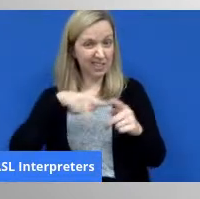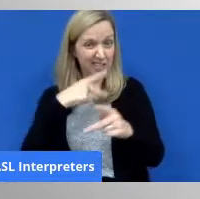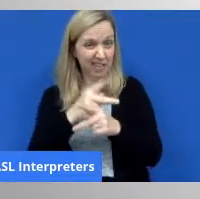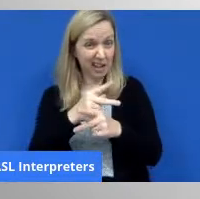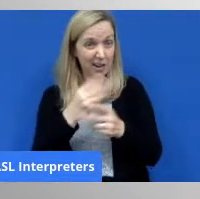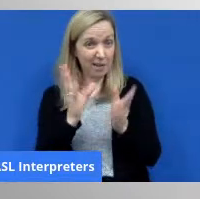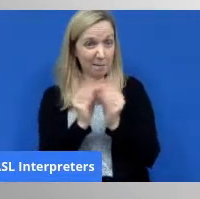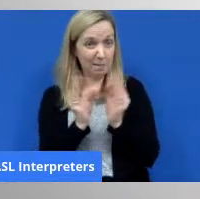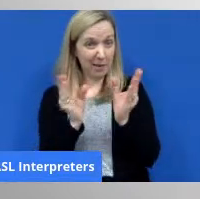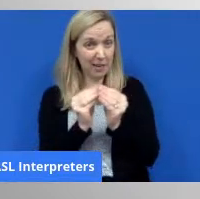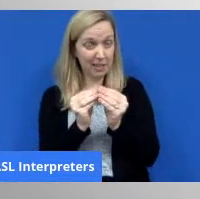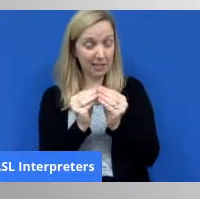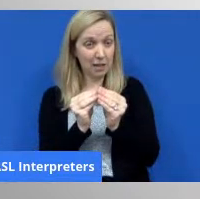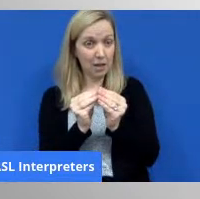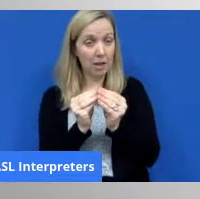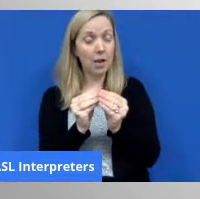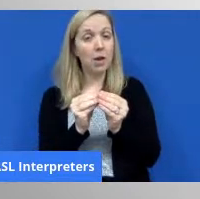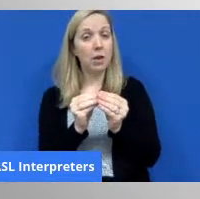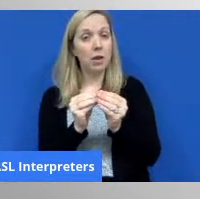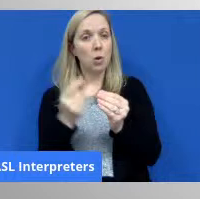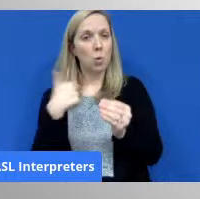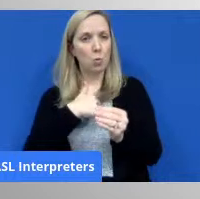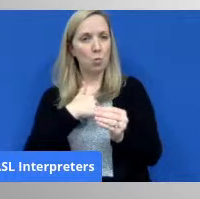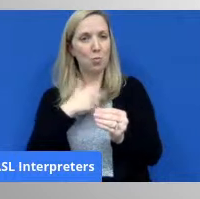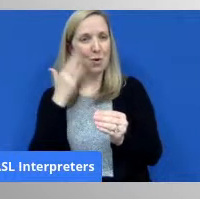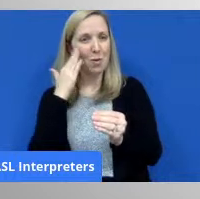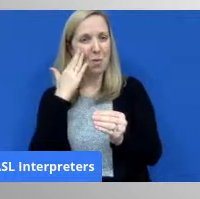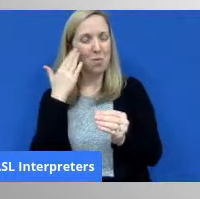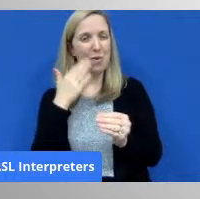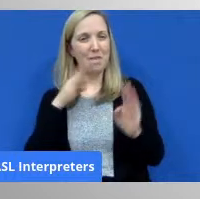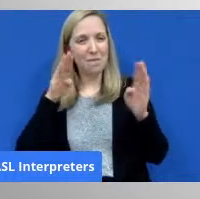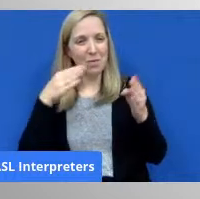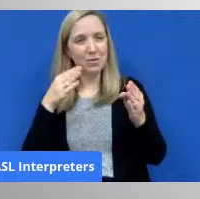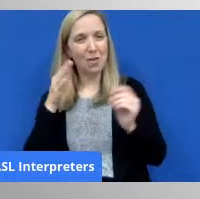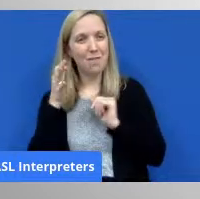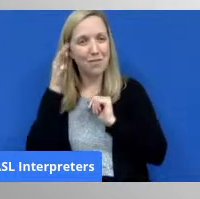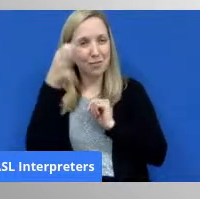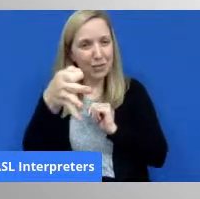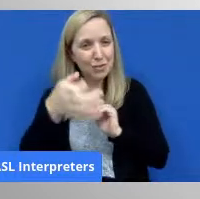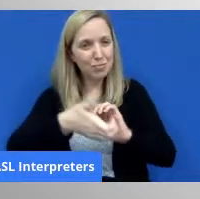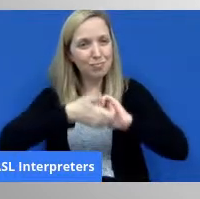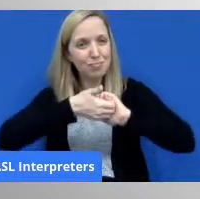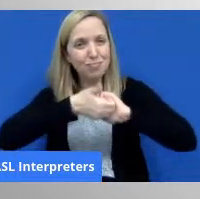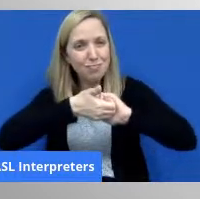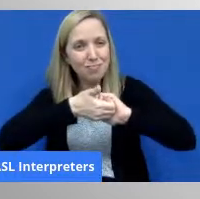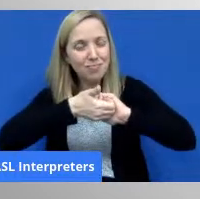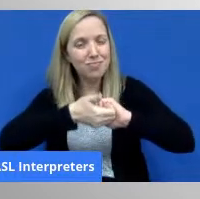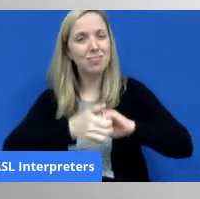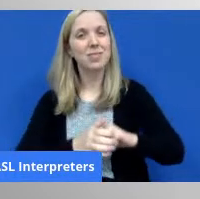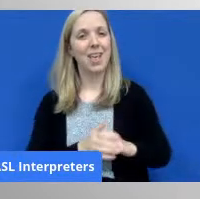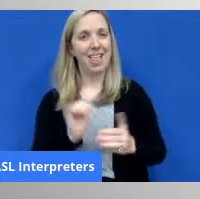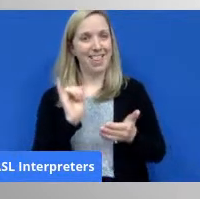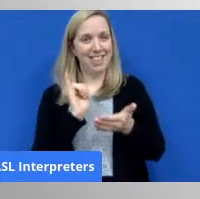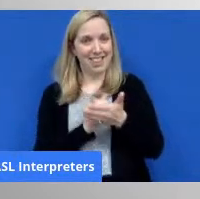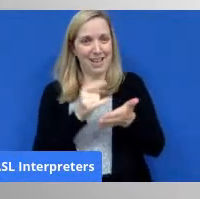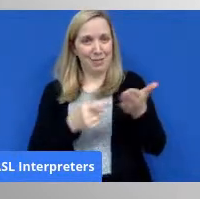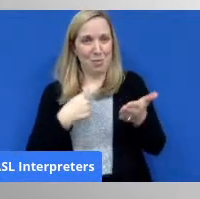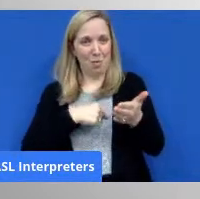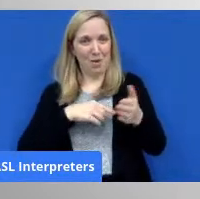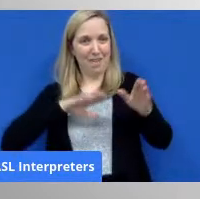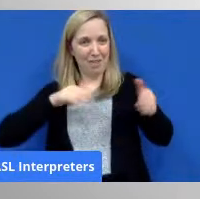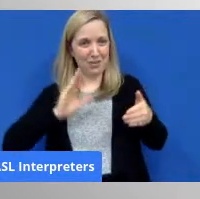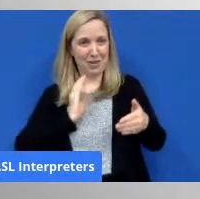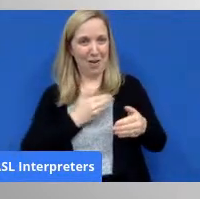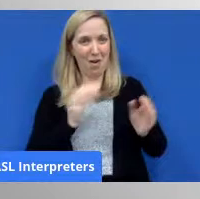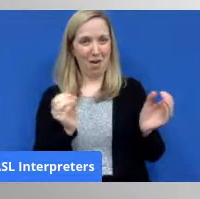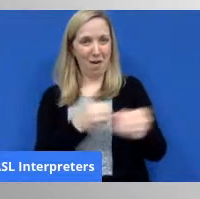focused on future collaborations and partnerships, because it's pretty much the basis of what we do in our office. We have no